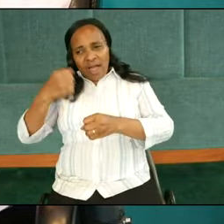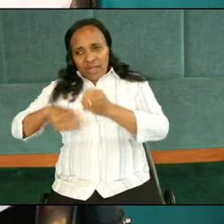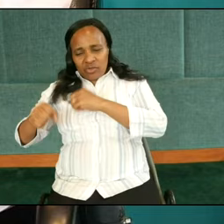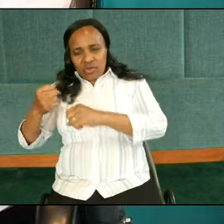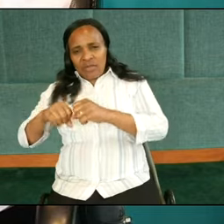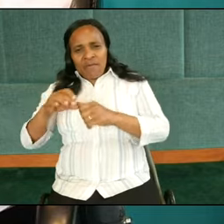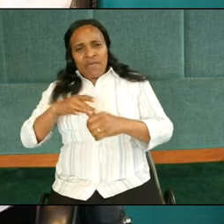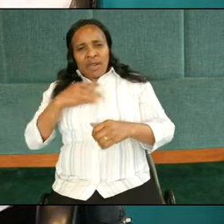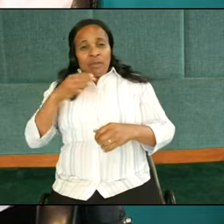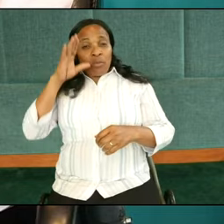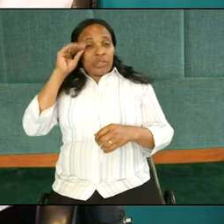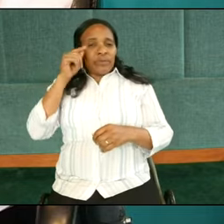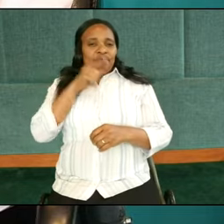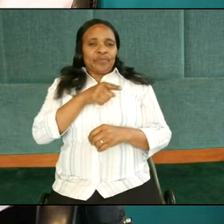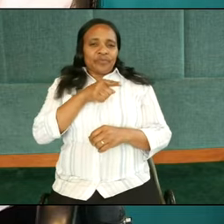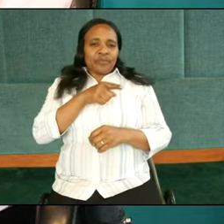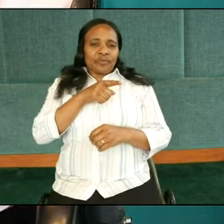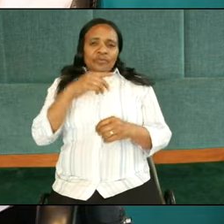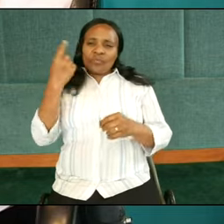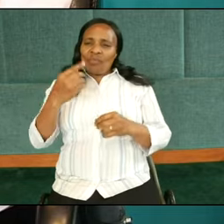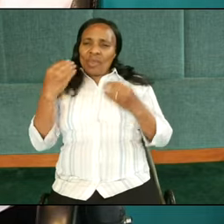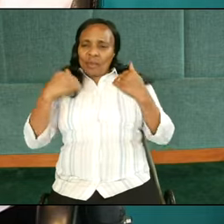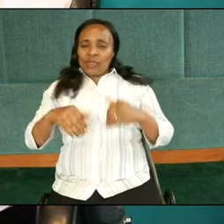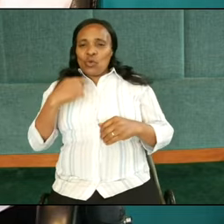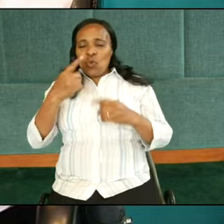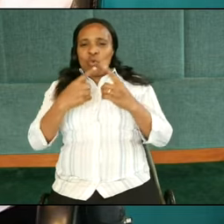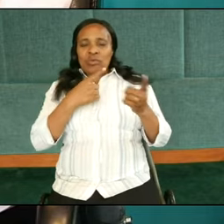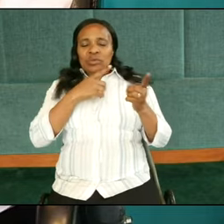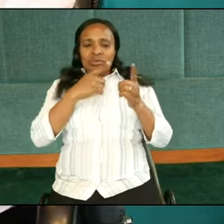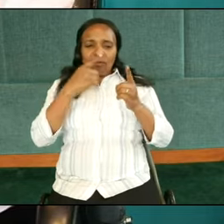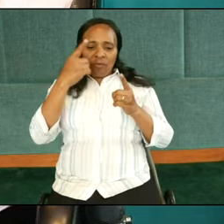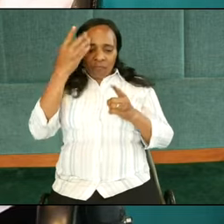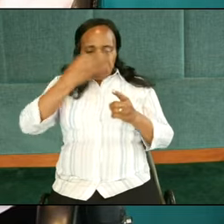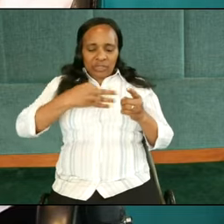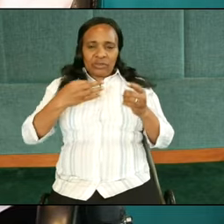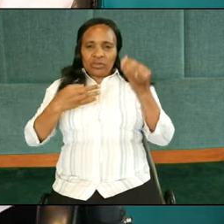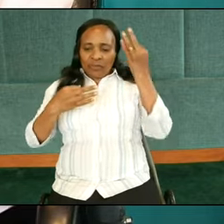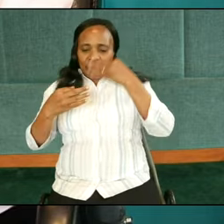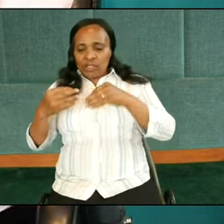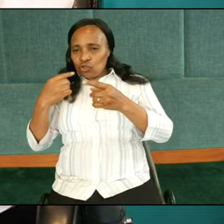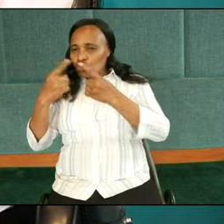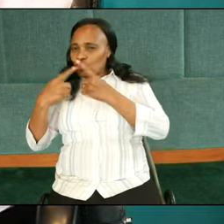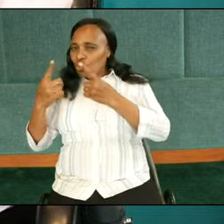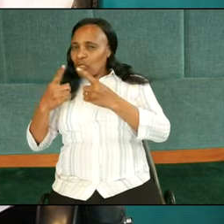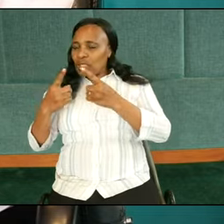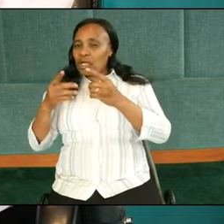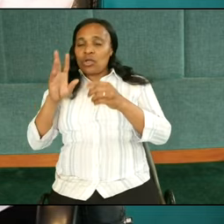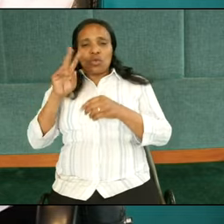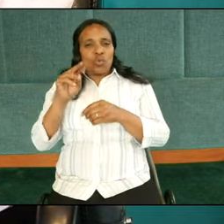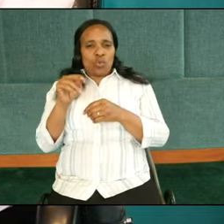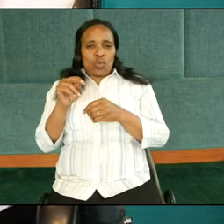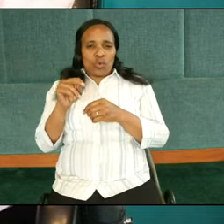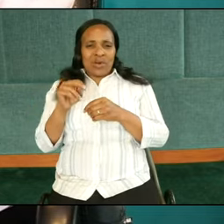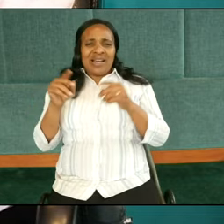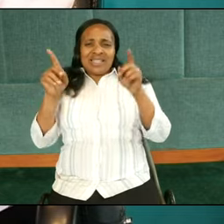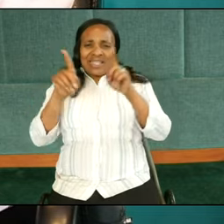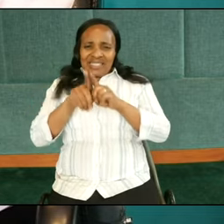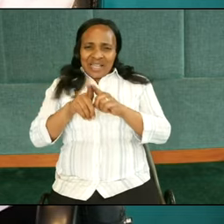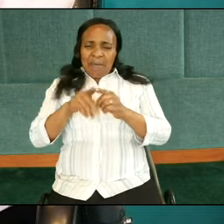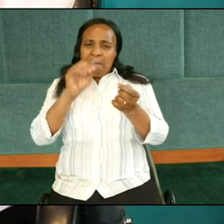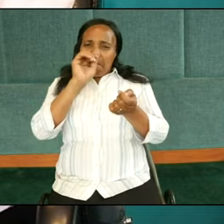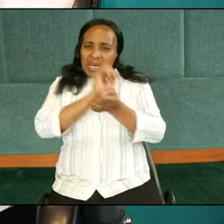like, okay, this is Moses. He's the only person I've spoken to face, so I'm a little slide. No. The same